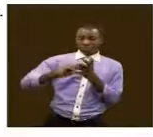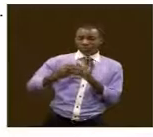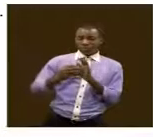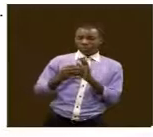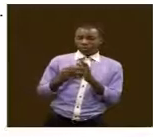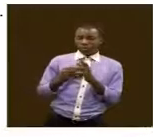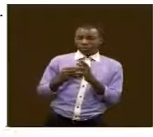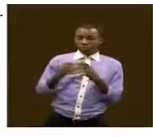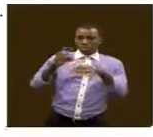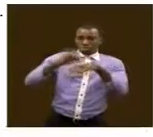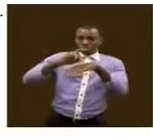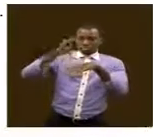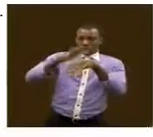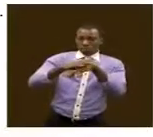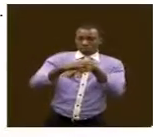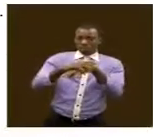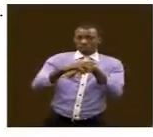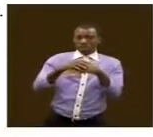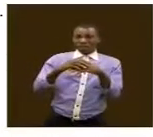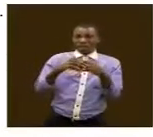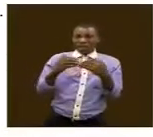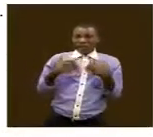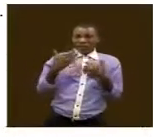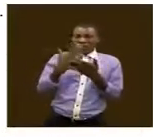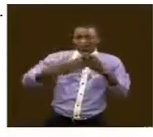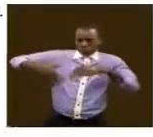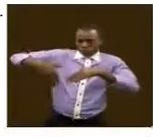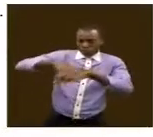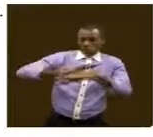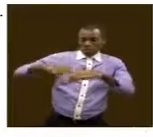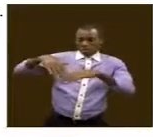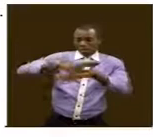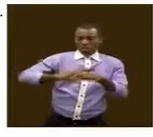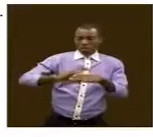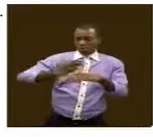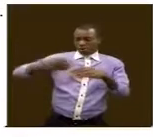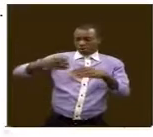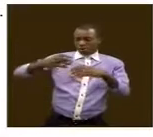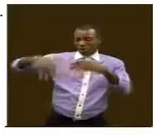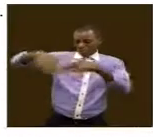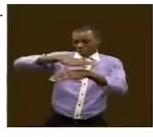which the pupa lives is called cocoon.